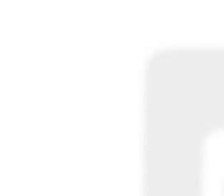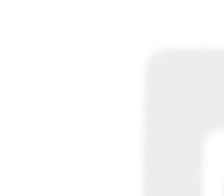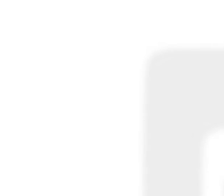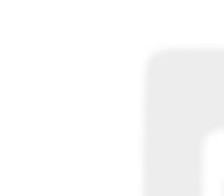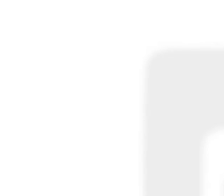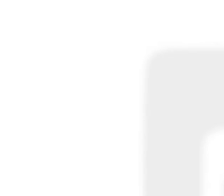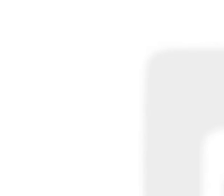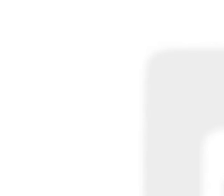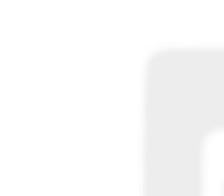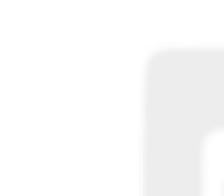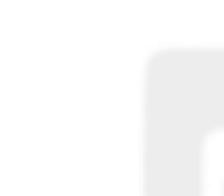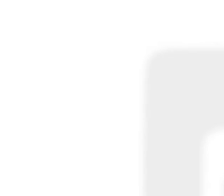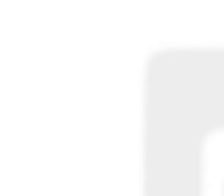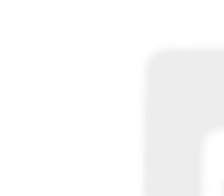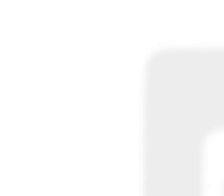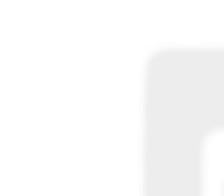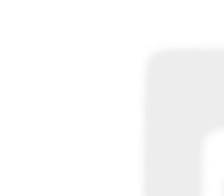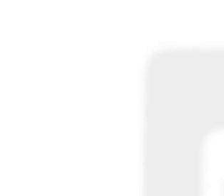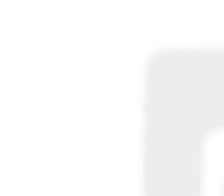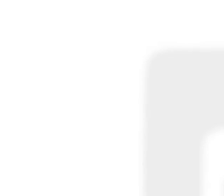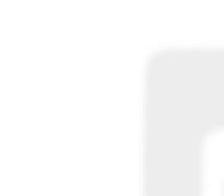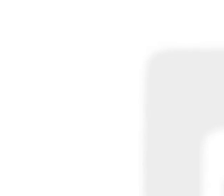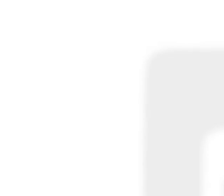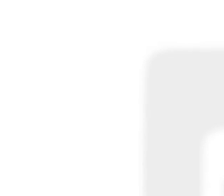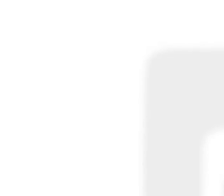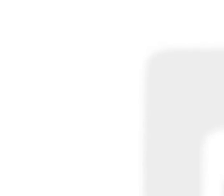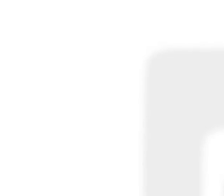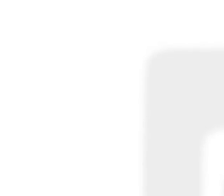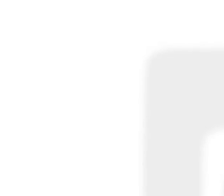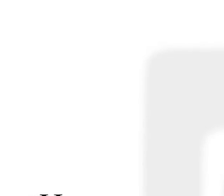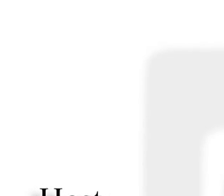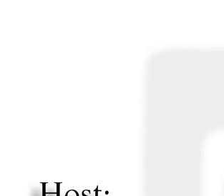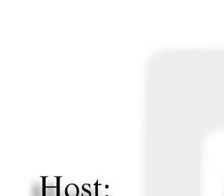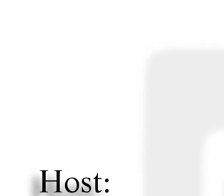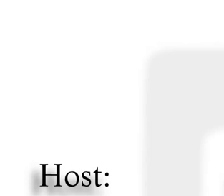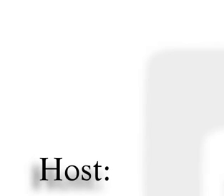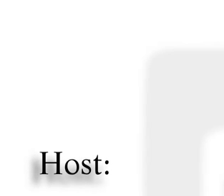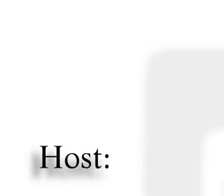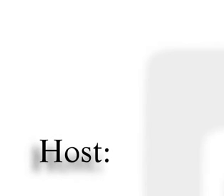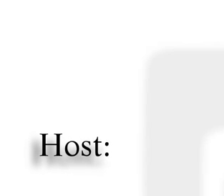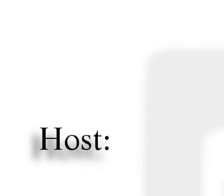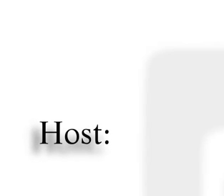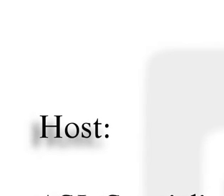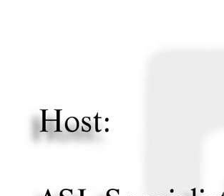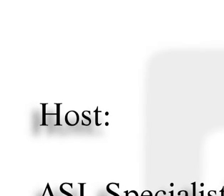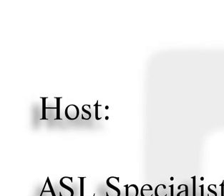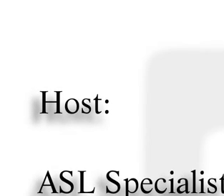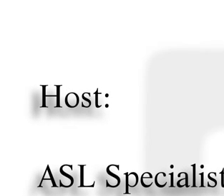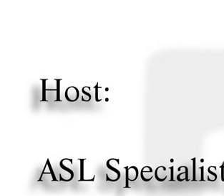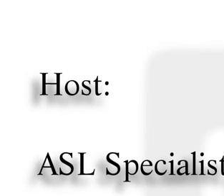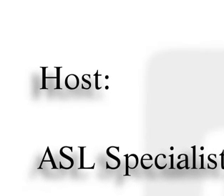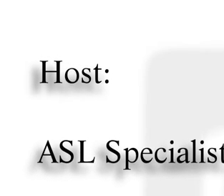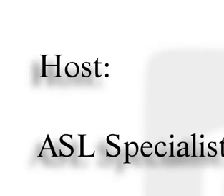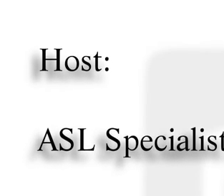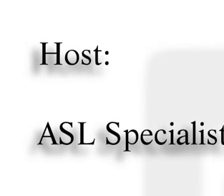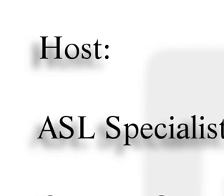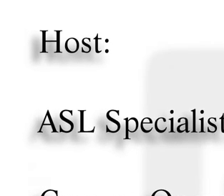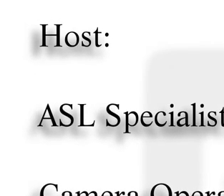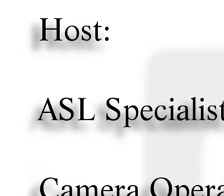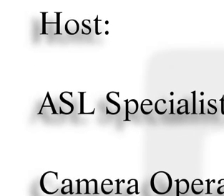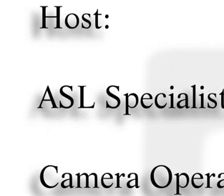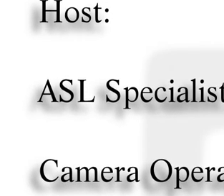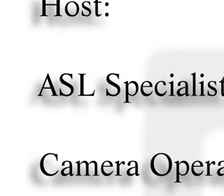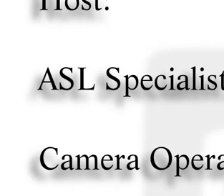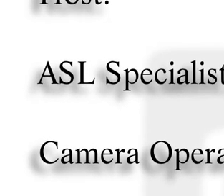grace. Streams of mercy never ceasing, call